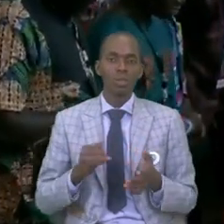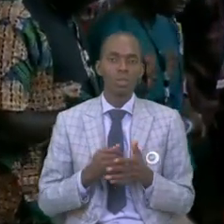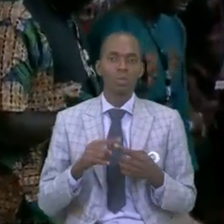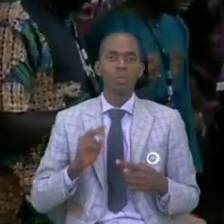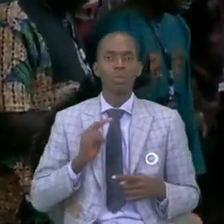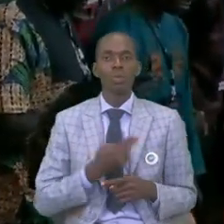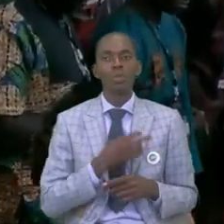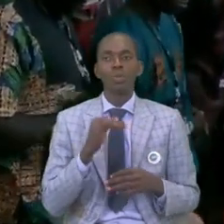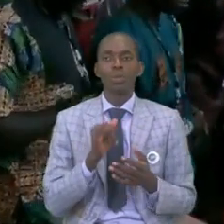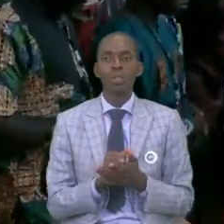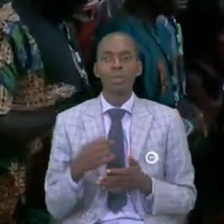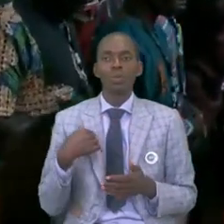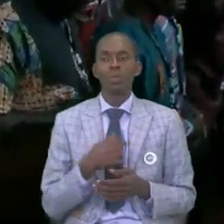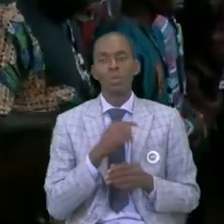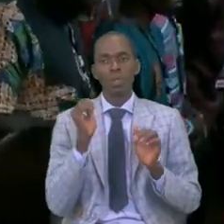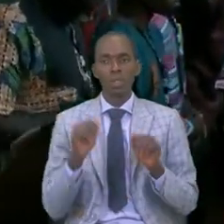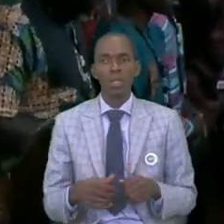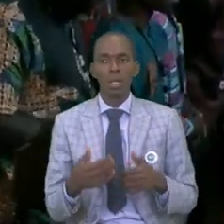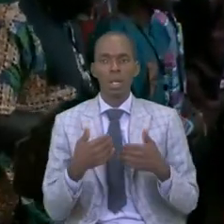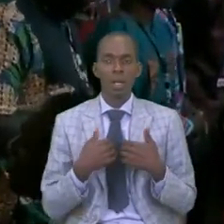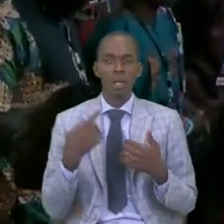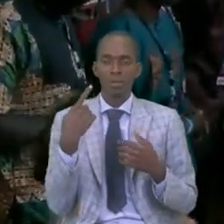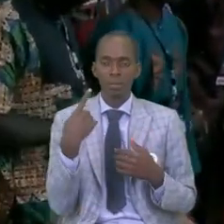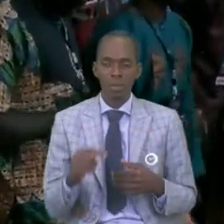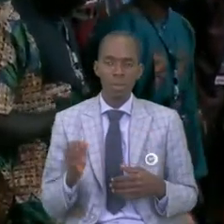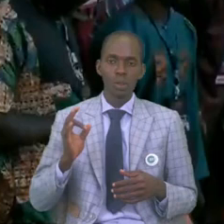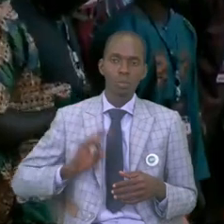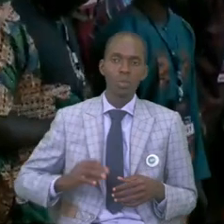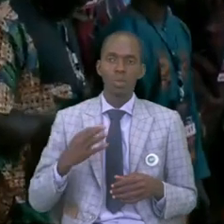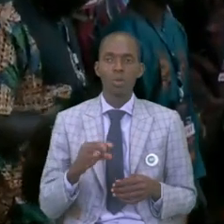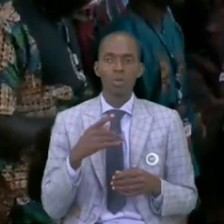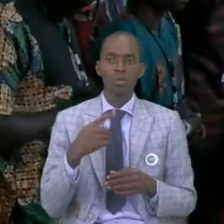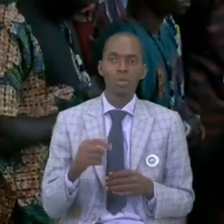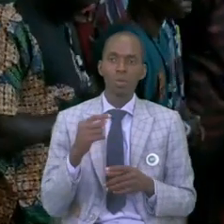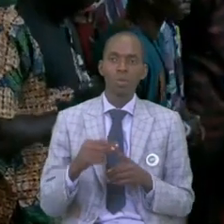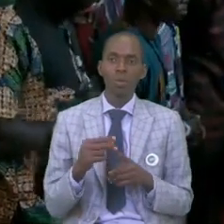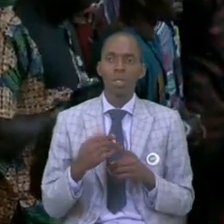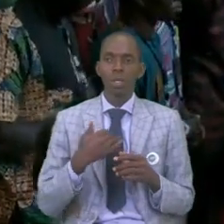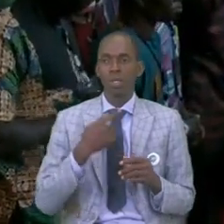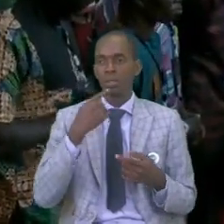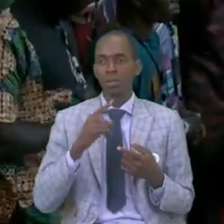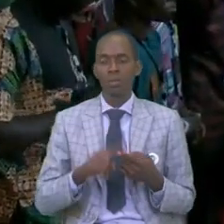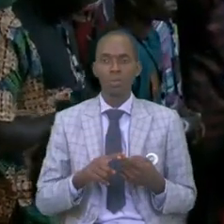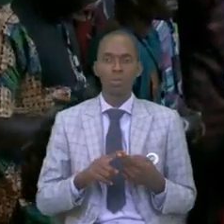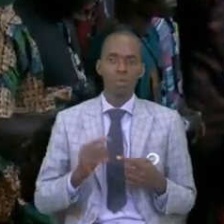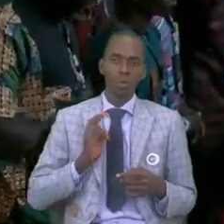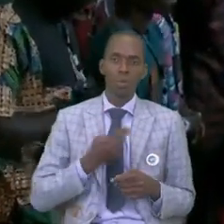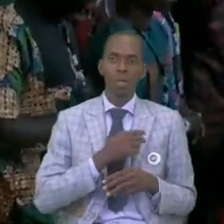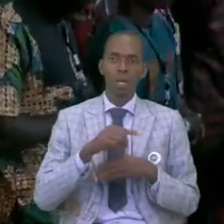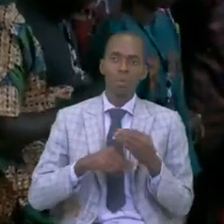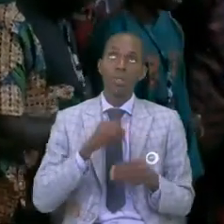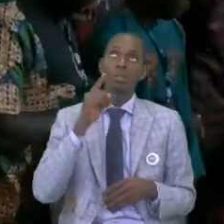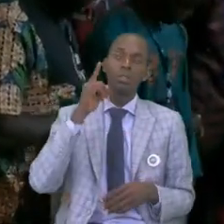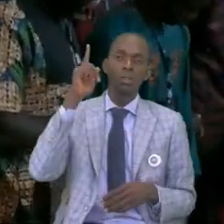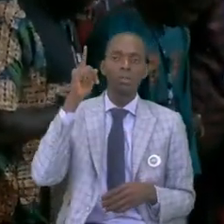have the benefit of what the scriptures have said concerning him.